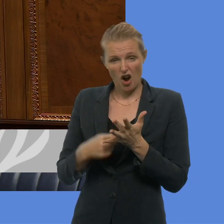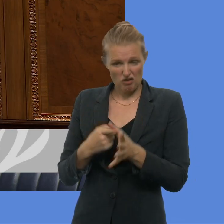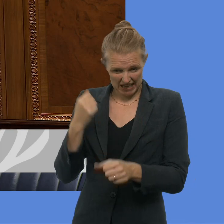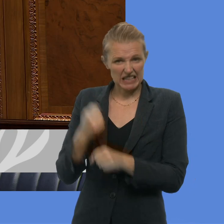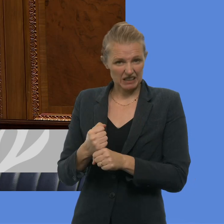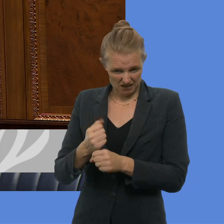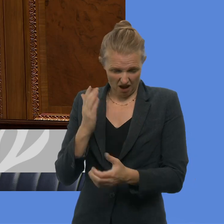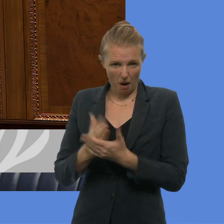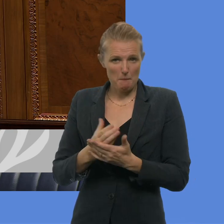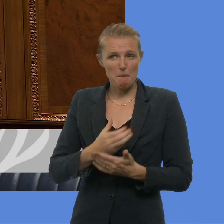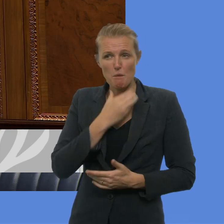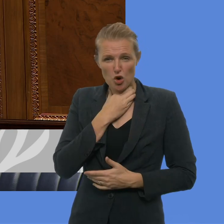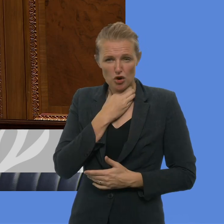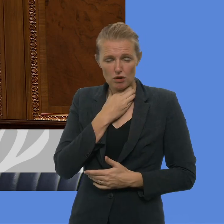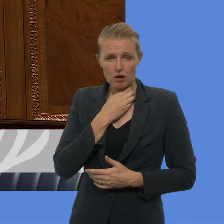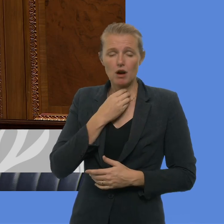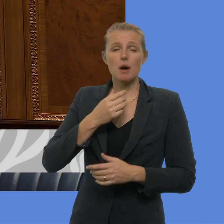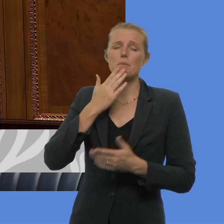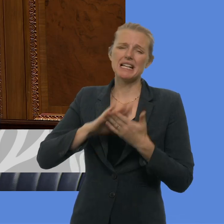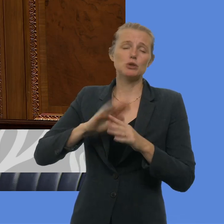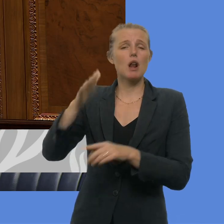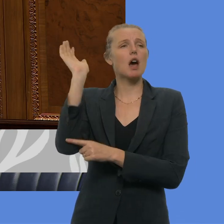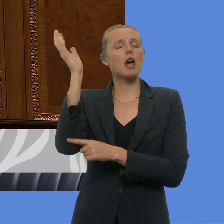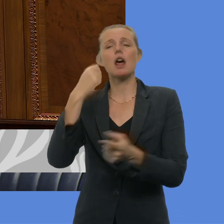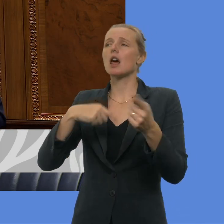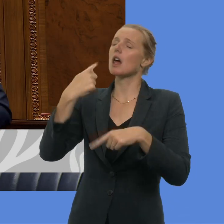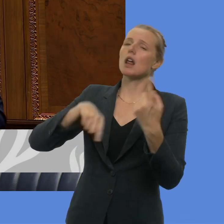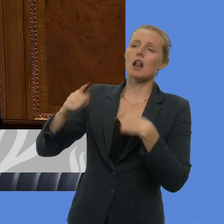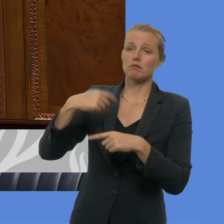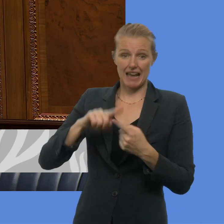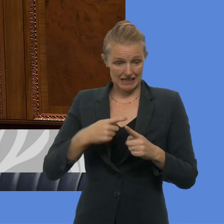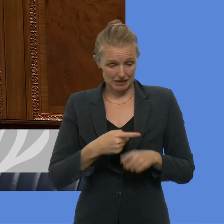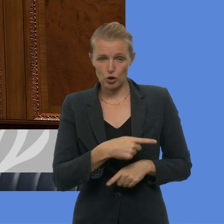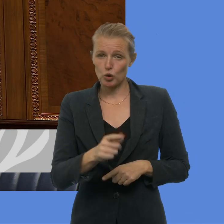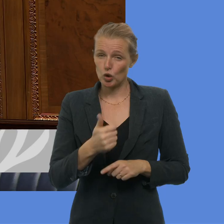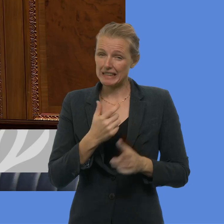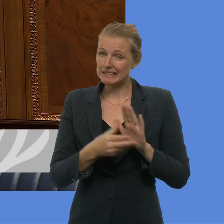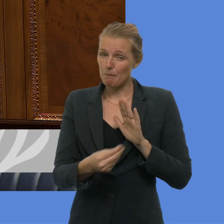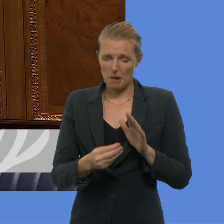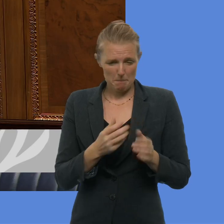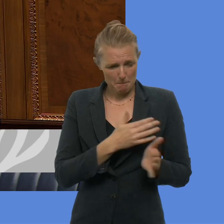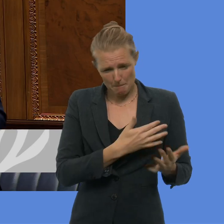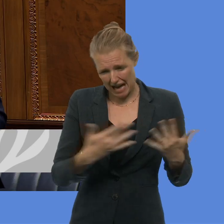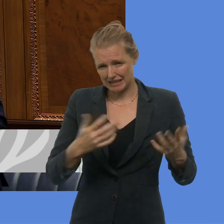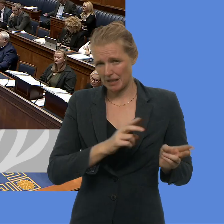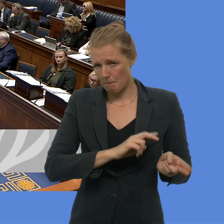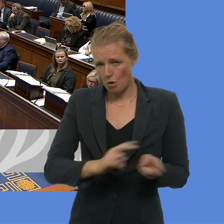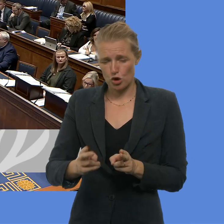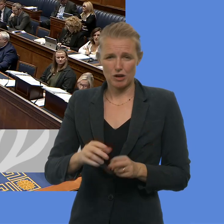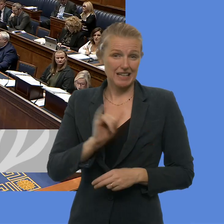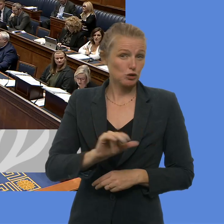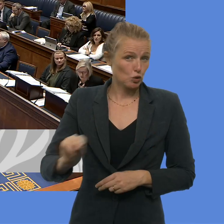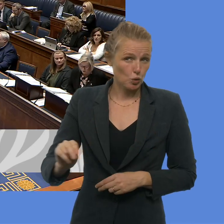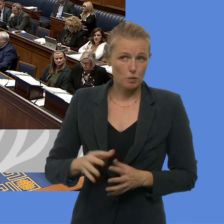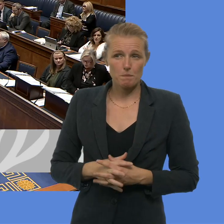No weaseled or honeyed words, First Minister. Was Enniskillen an example of mass murder, yes or no?